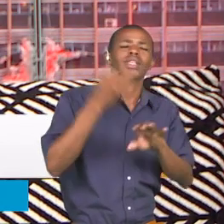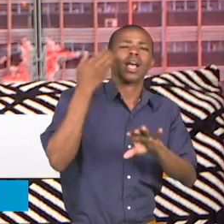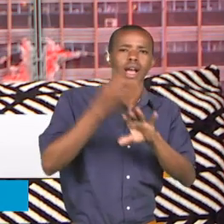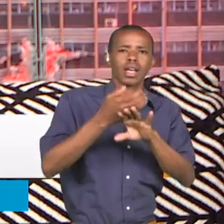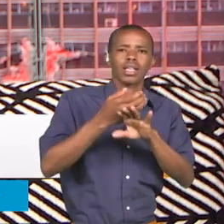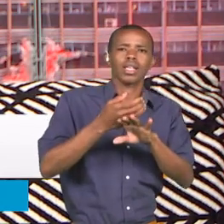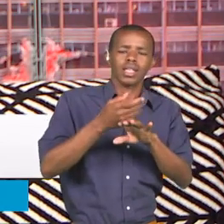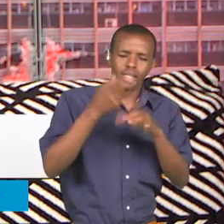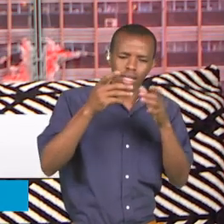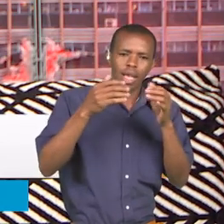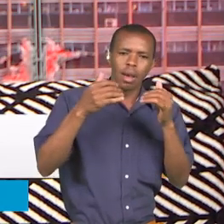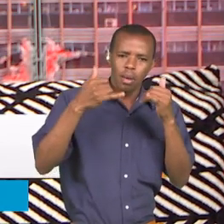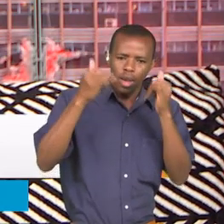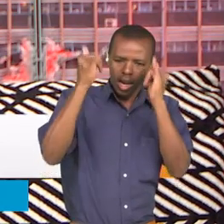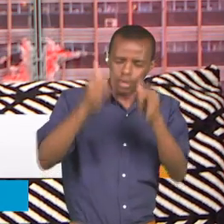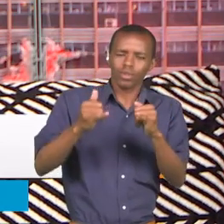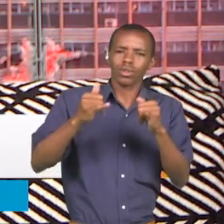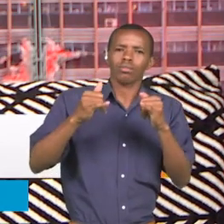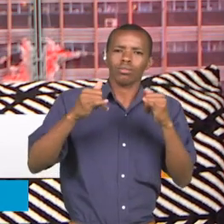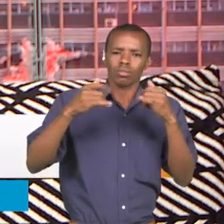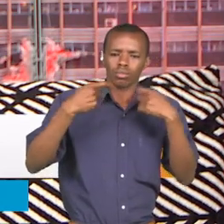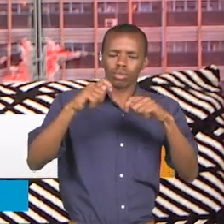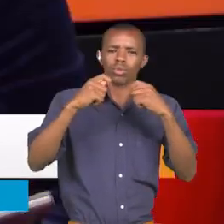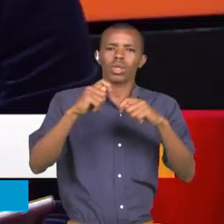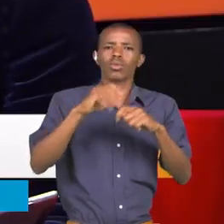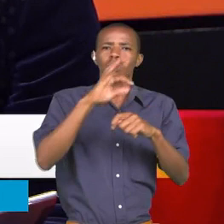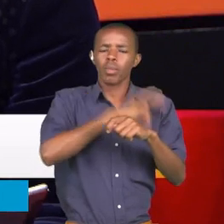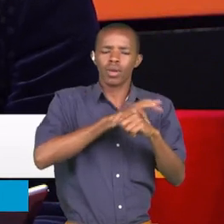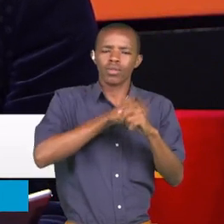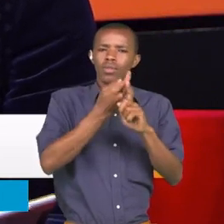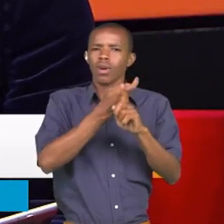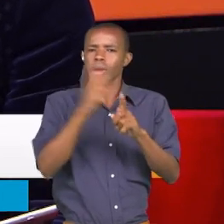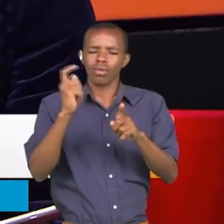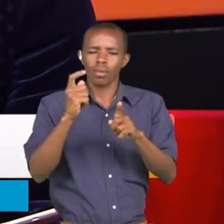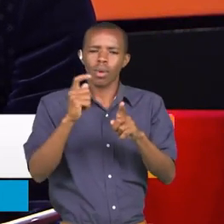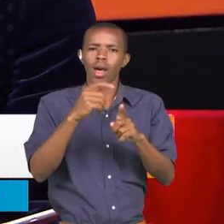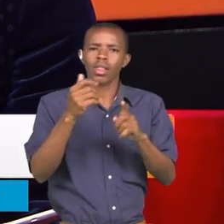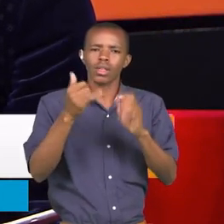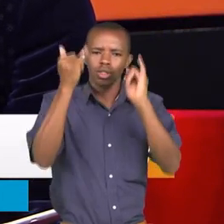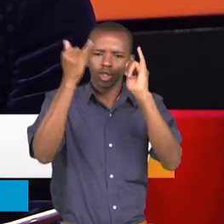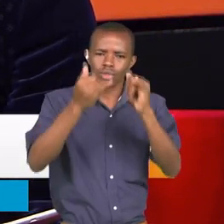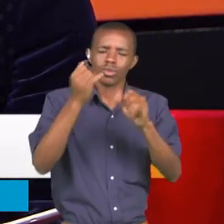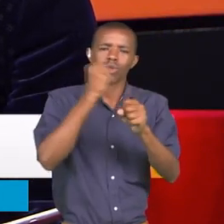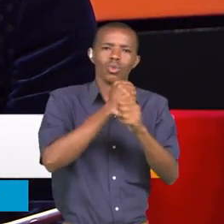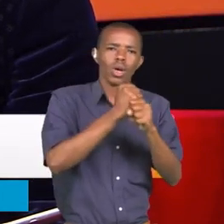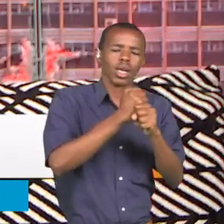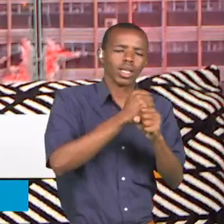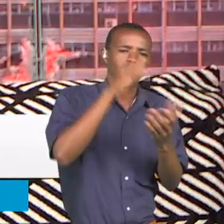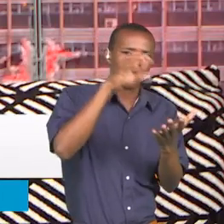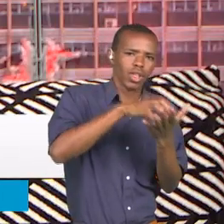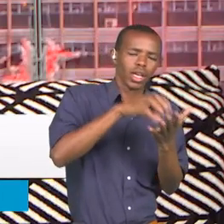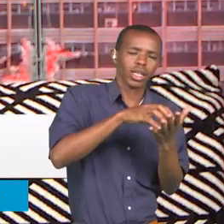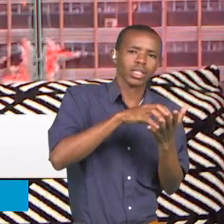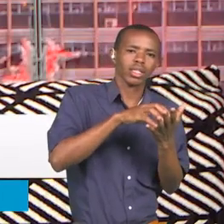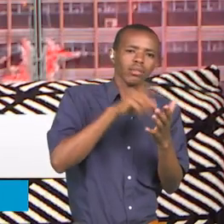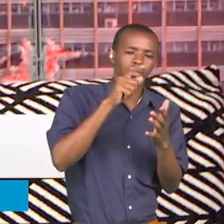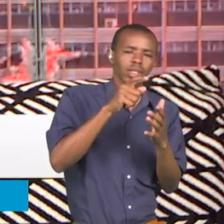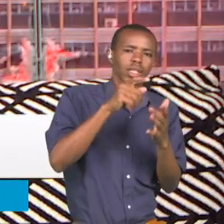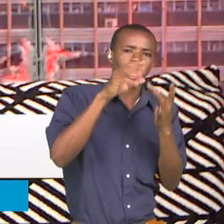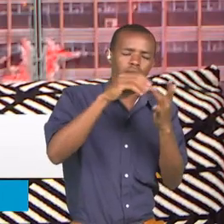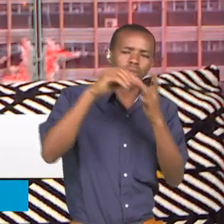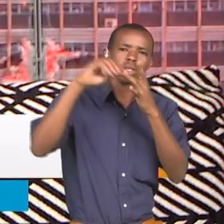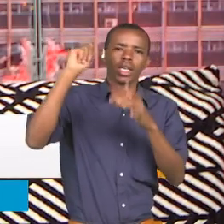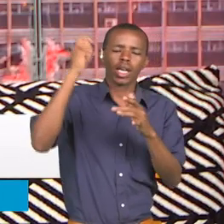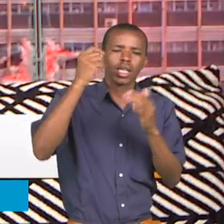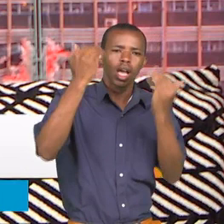trying to benefit of the business goodwill of the other person, and that is very wrong. Mm-hmm. So in such a case, then usually, especially in Kenya,